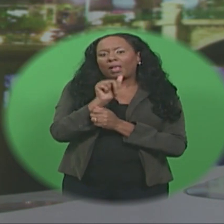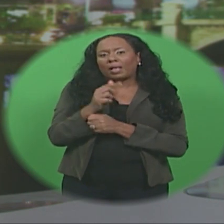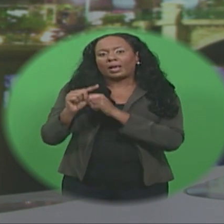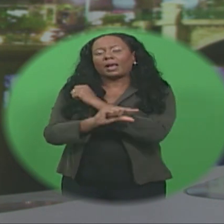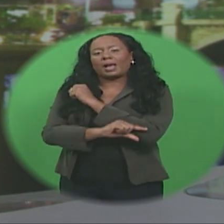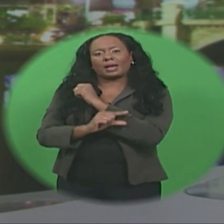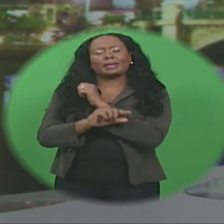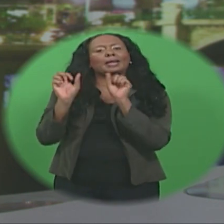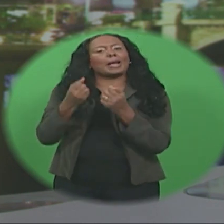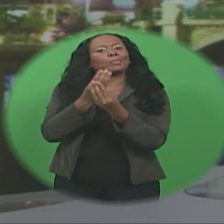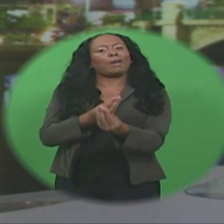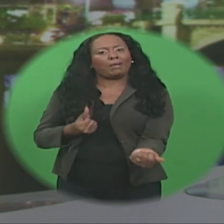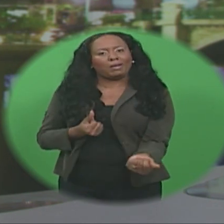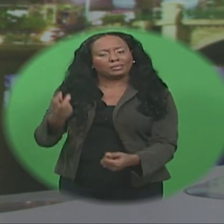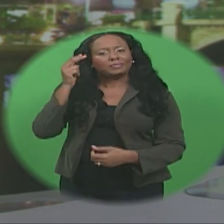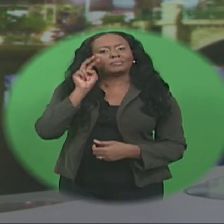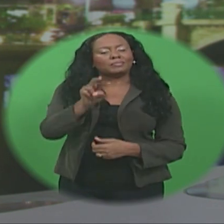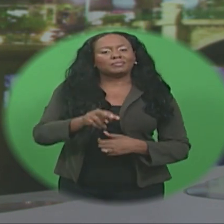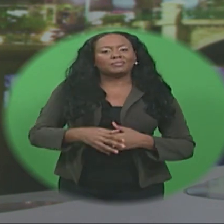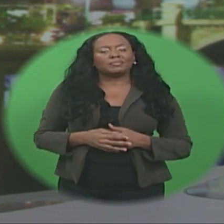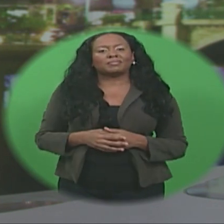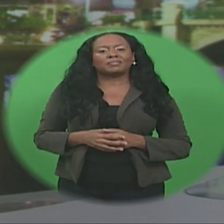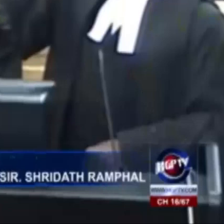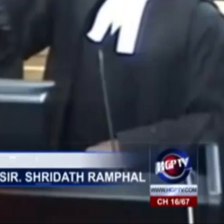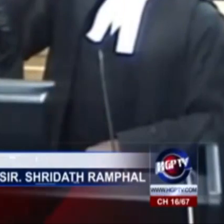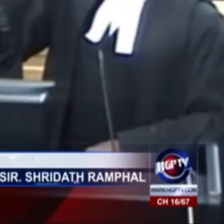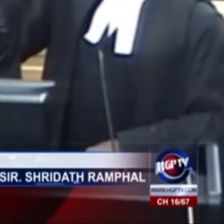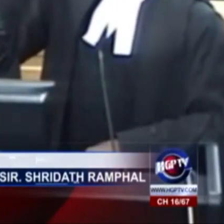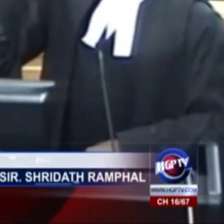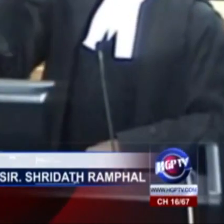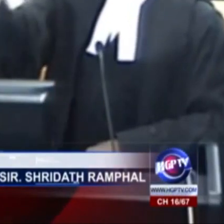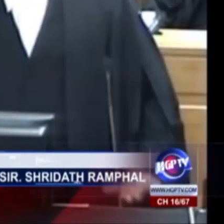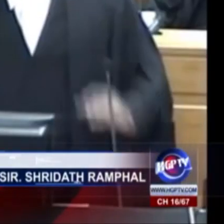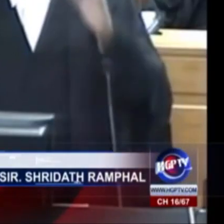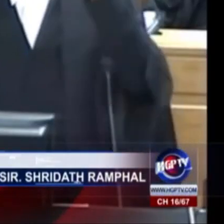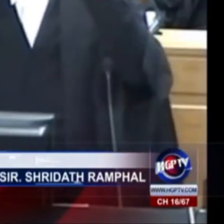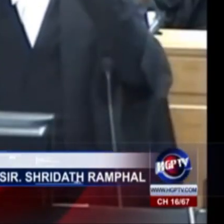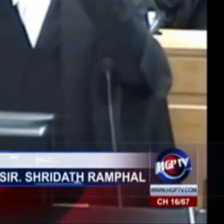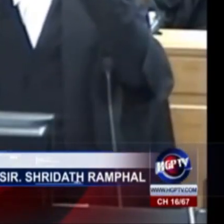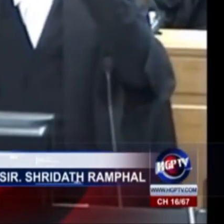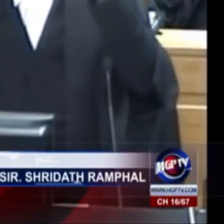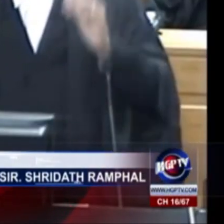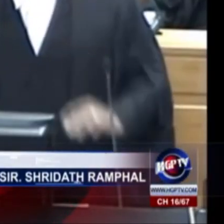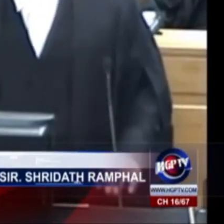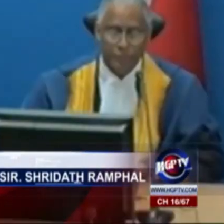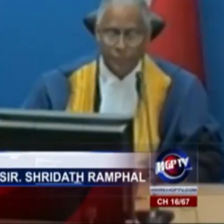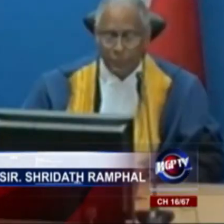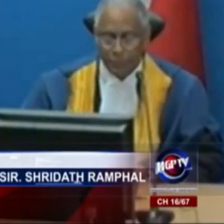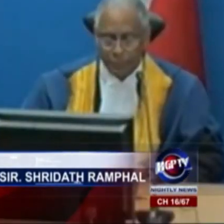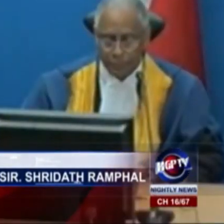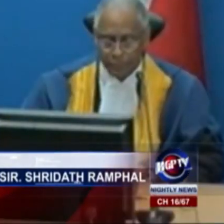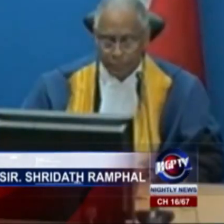have this report from HGP TV. Guyana's legal team, who will be representing the interest of the state before